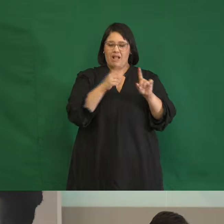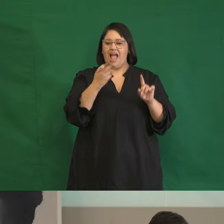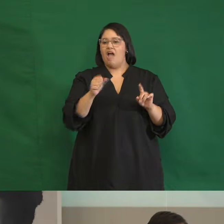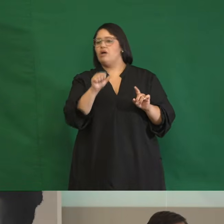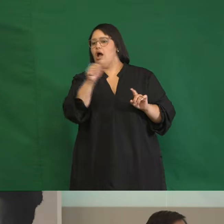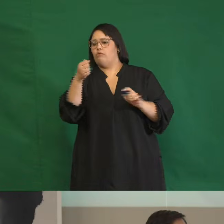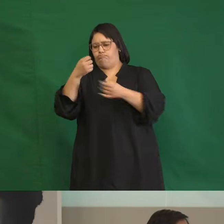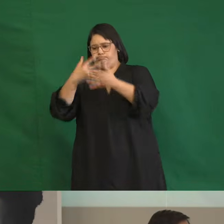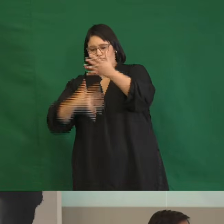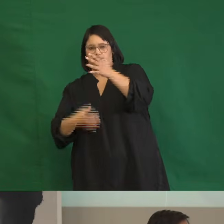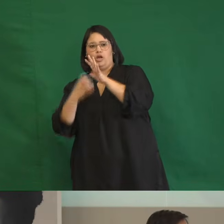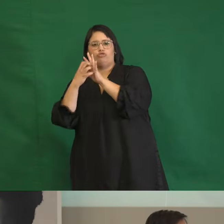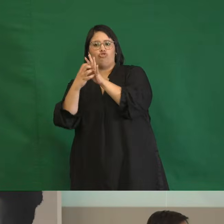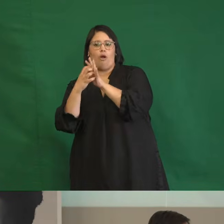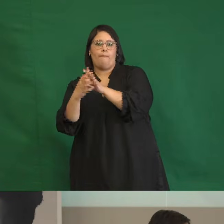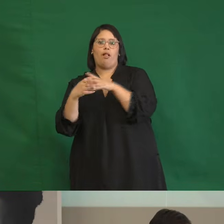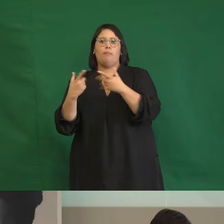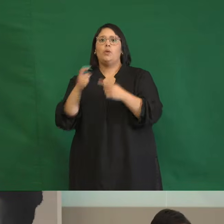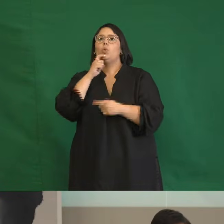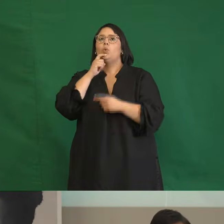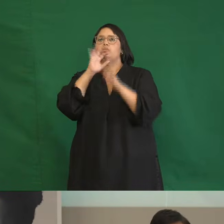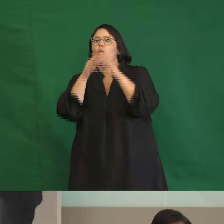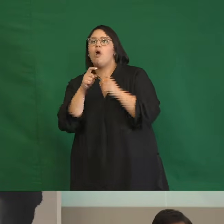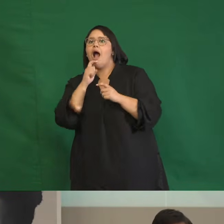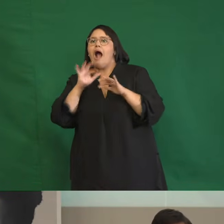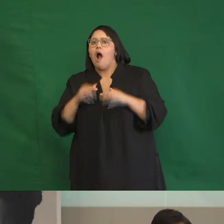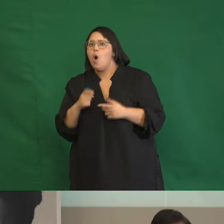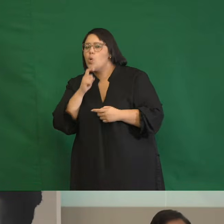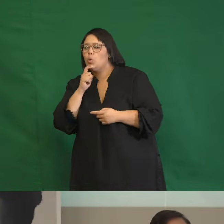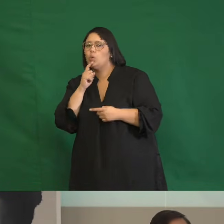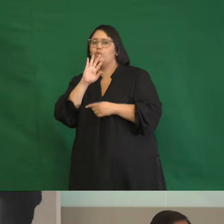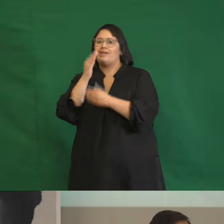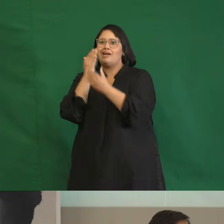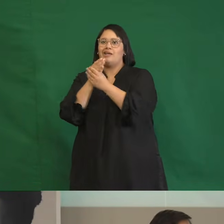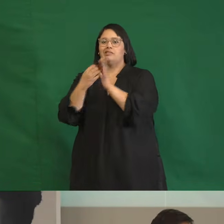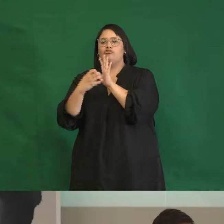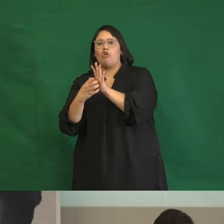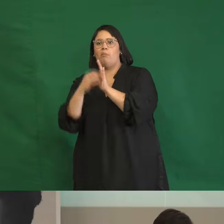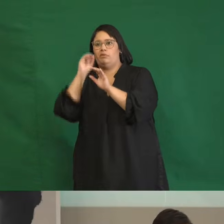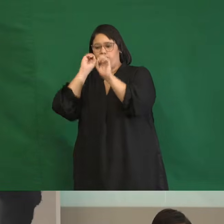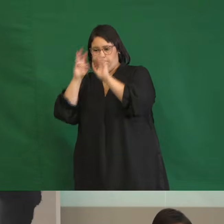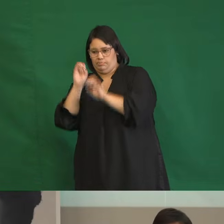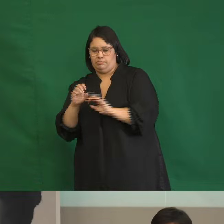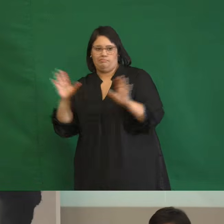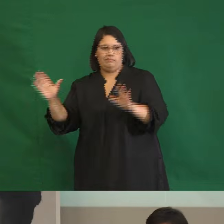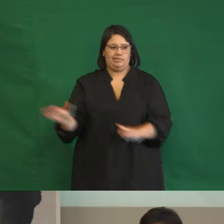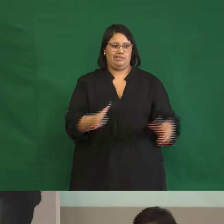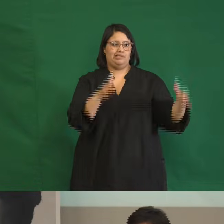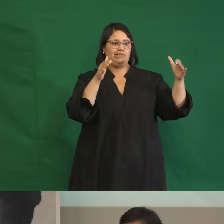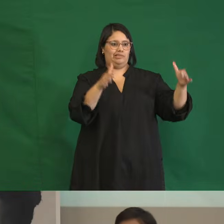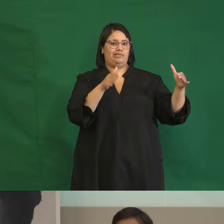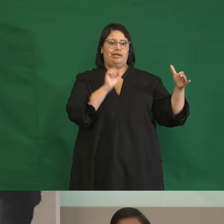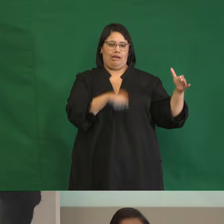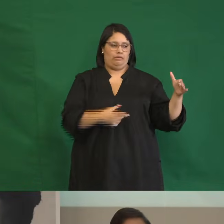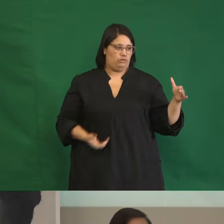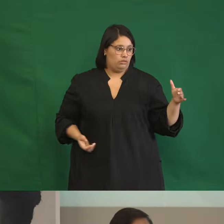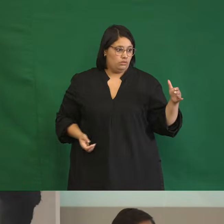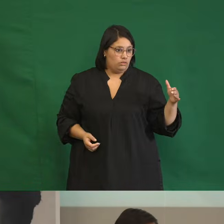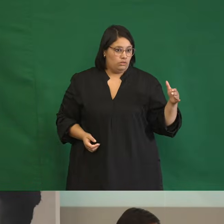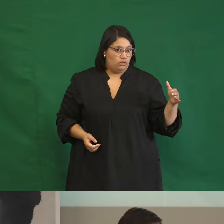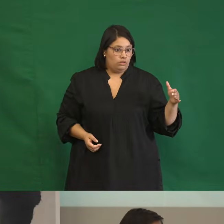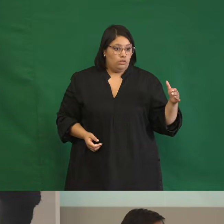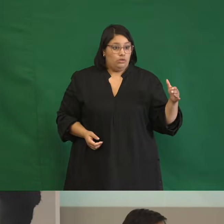real-world corpora or real-world usage cases into one synset as well. Each